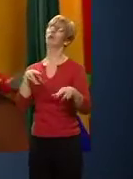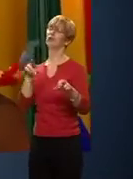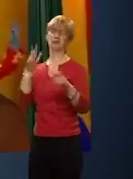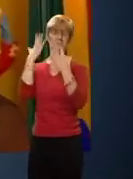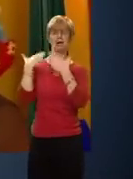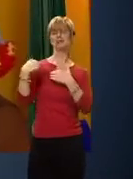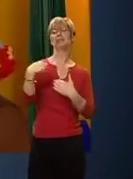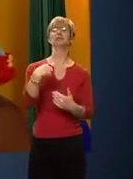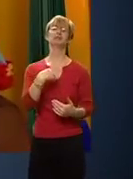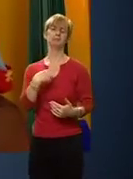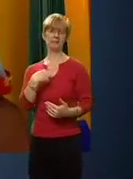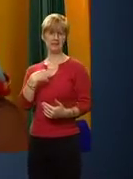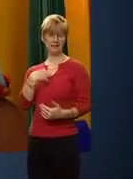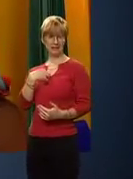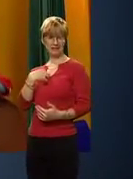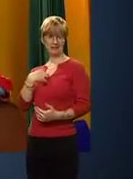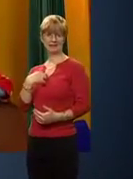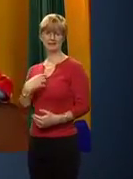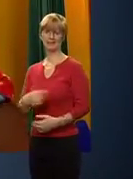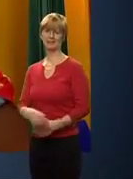that the mermaid was me.